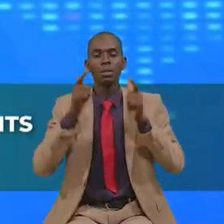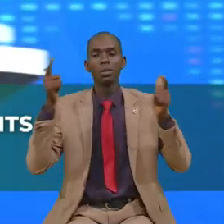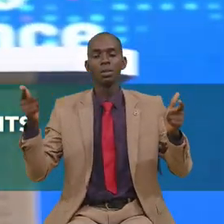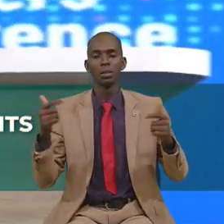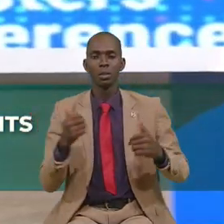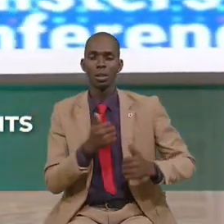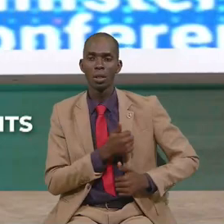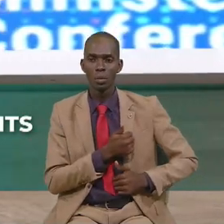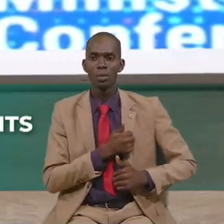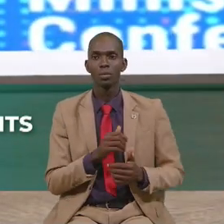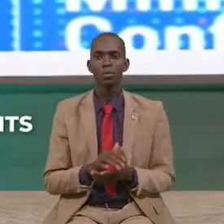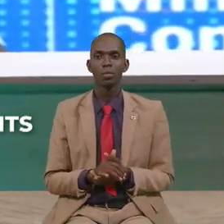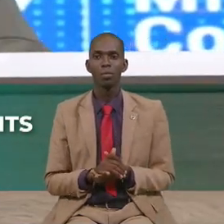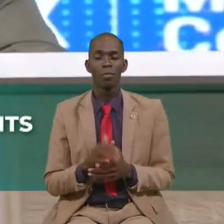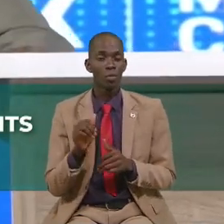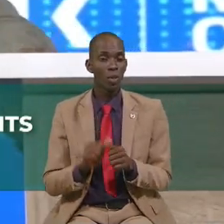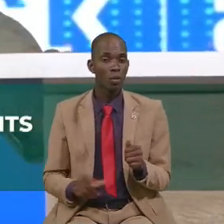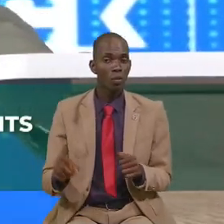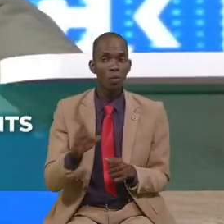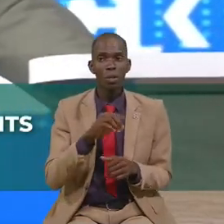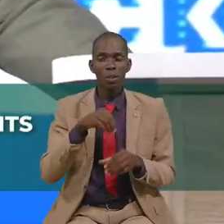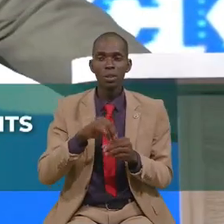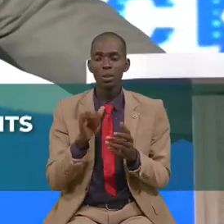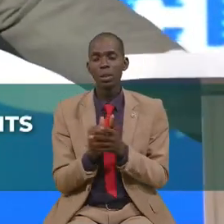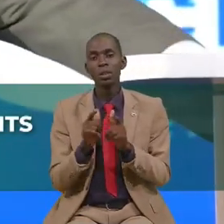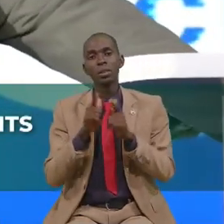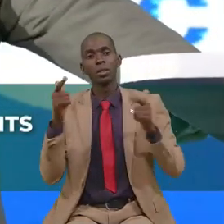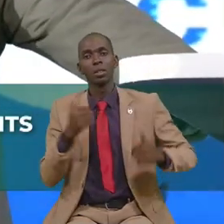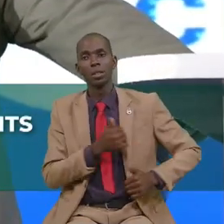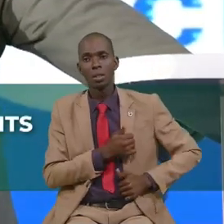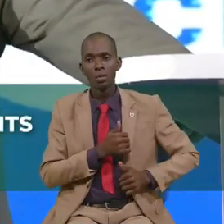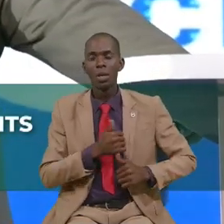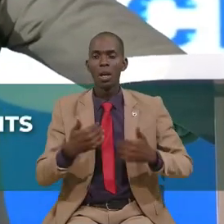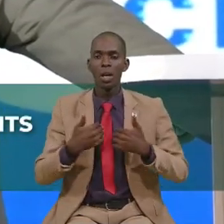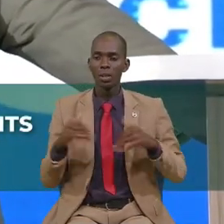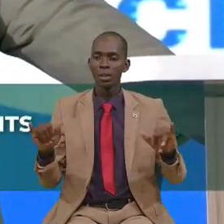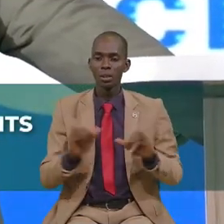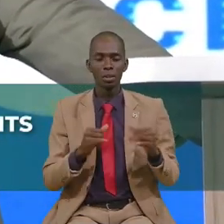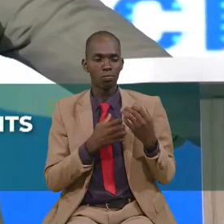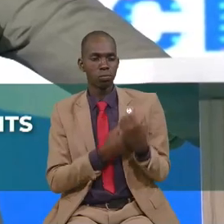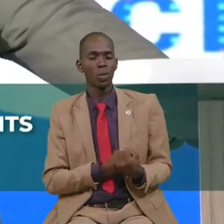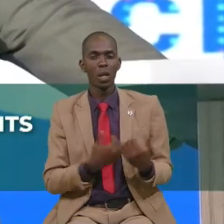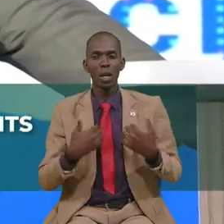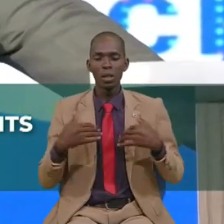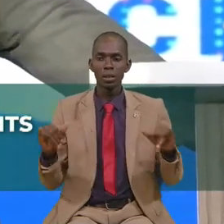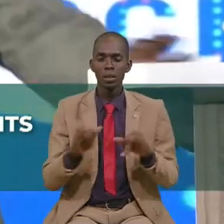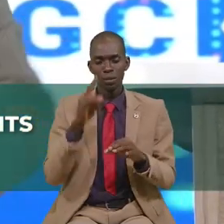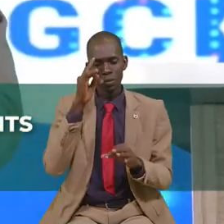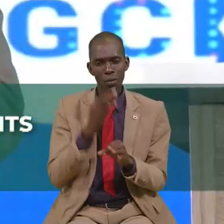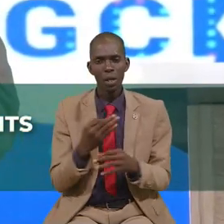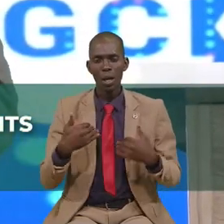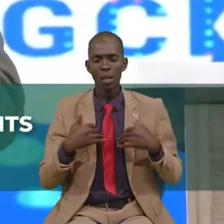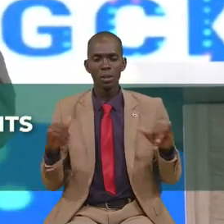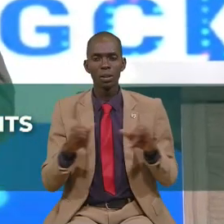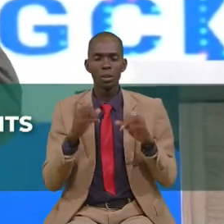great army. Everyone in that great army had the same confidence, had the same faith, had the same power, had